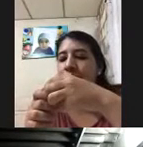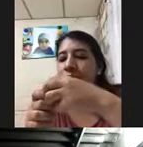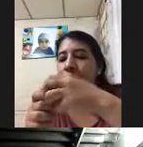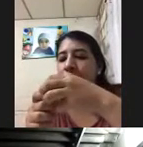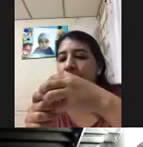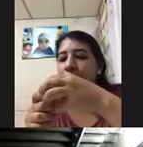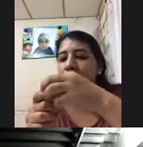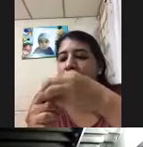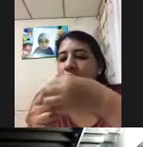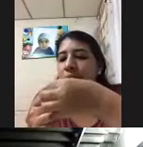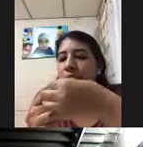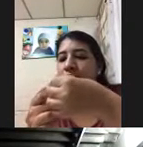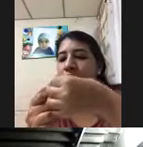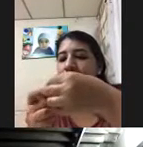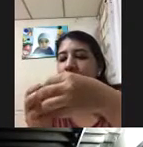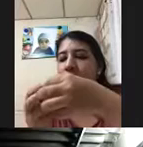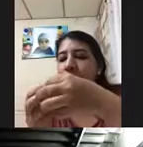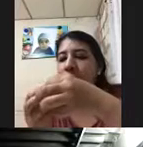Saturday?